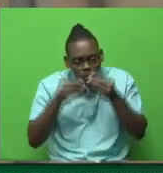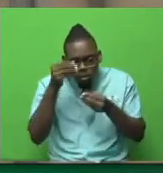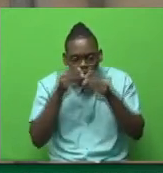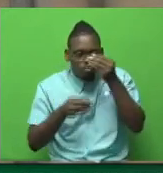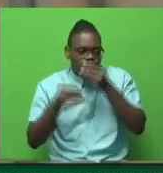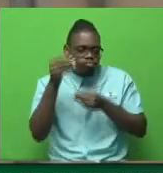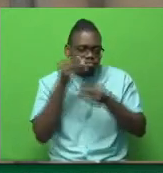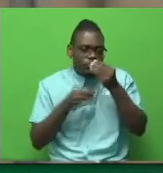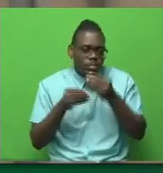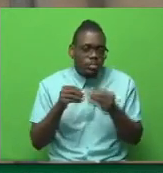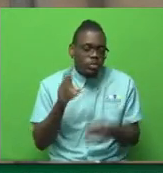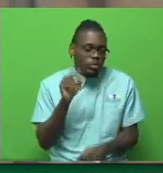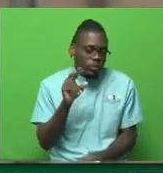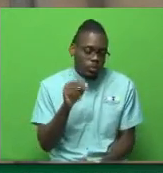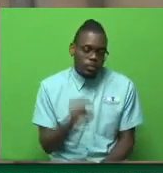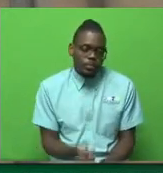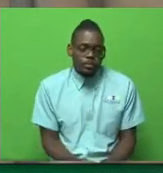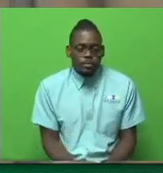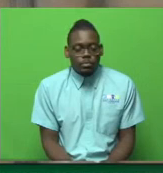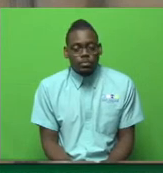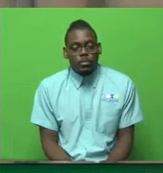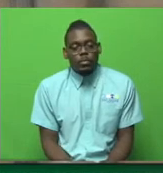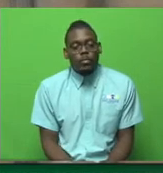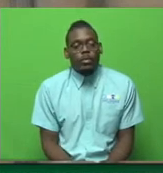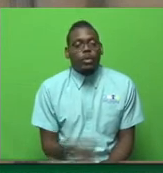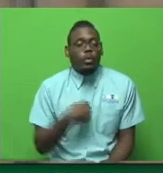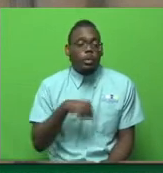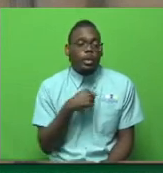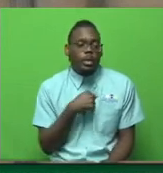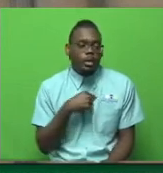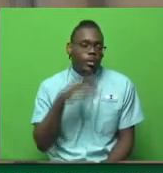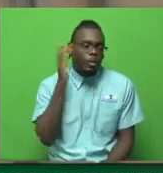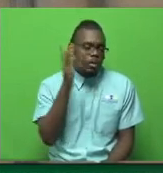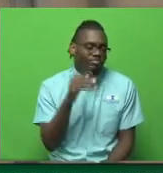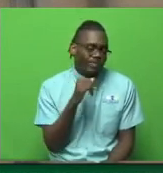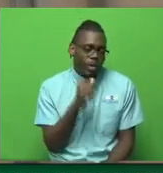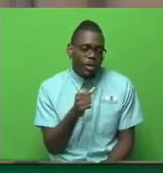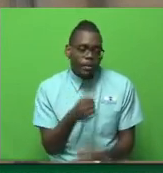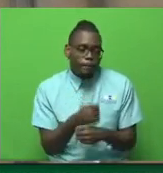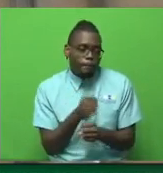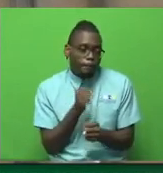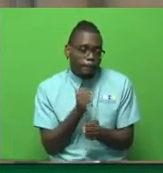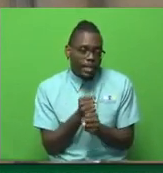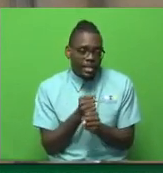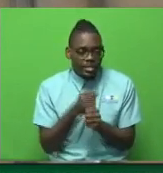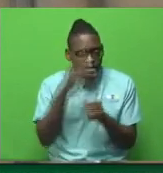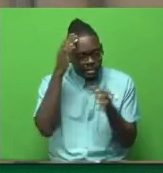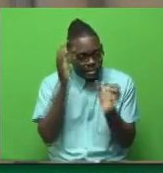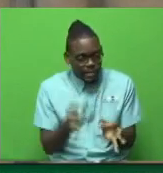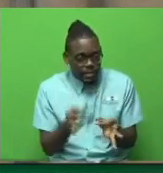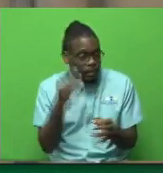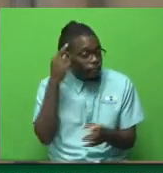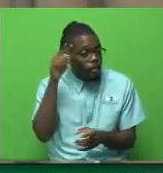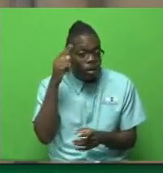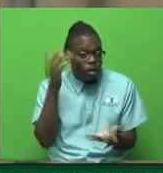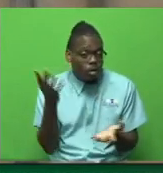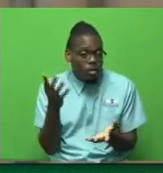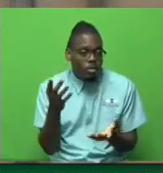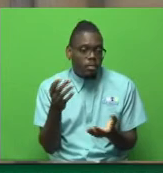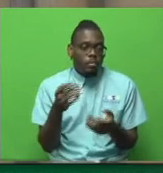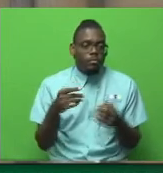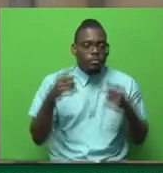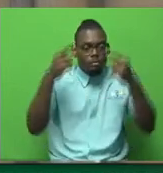you we will not take decisions that will make us popular in the short run but we will take